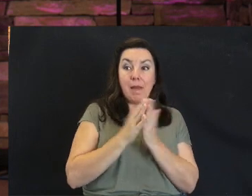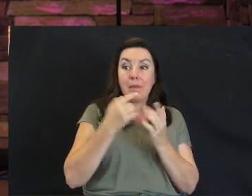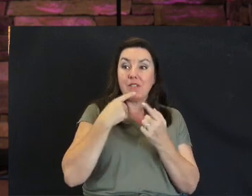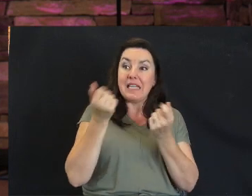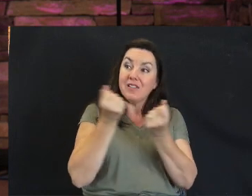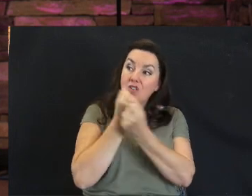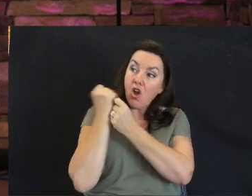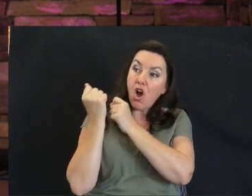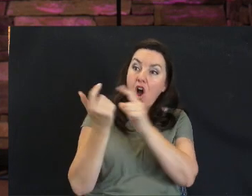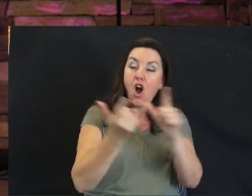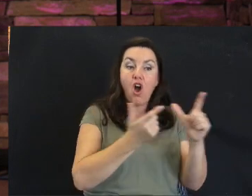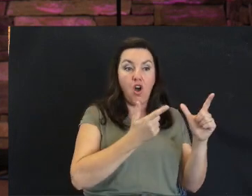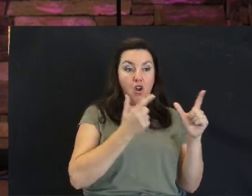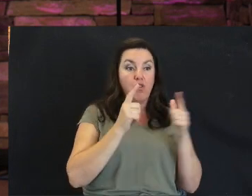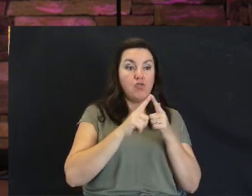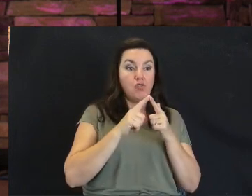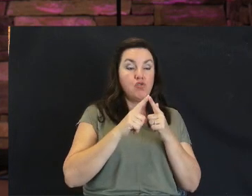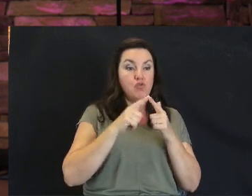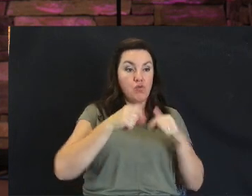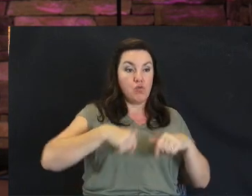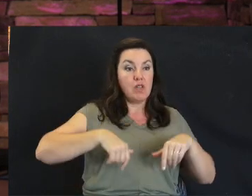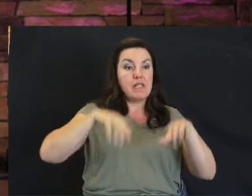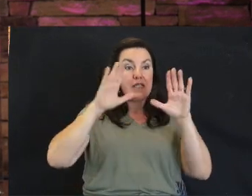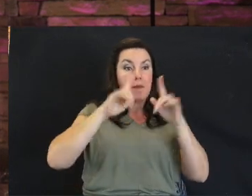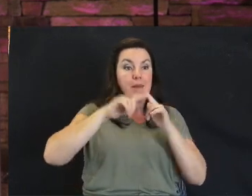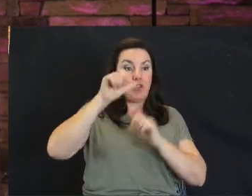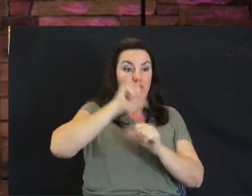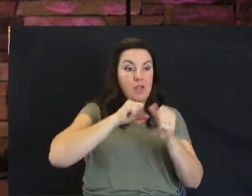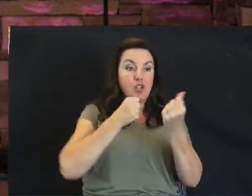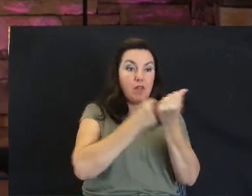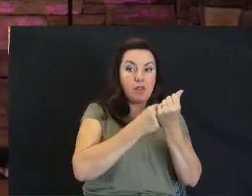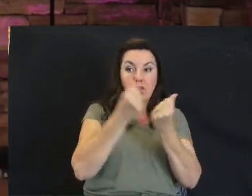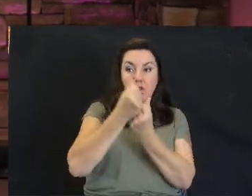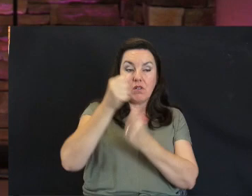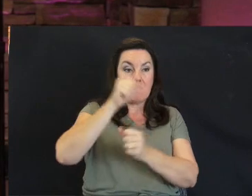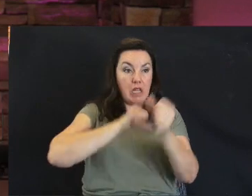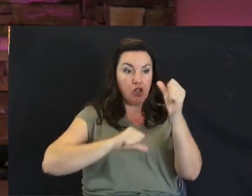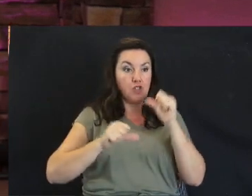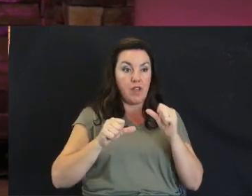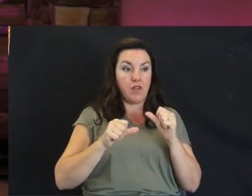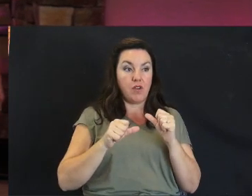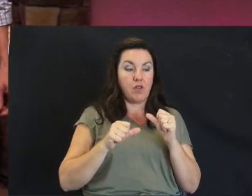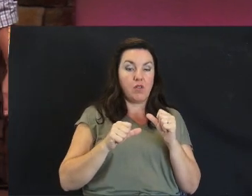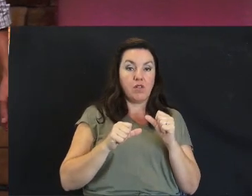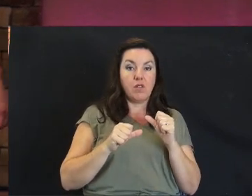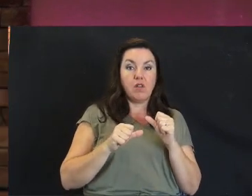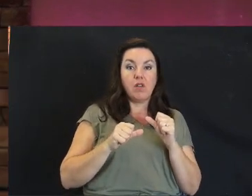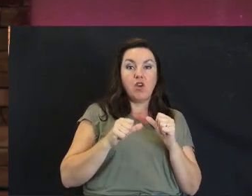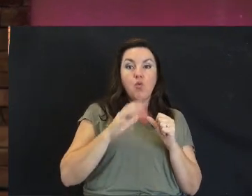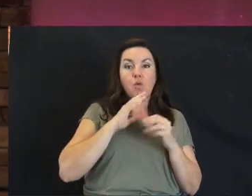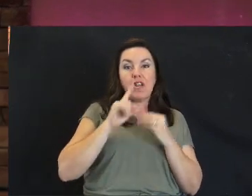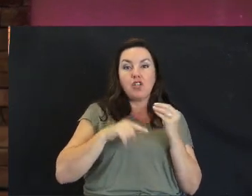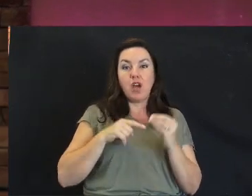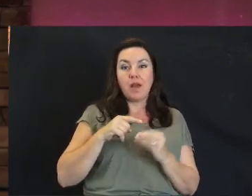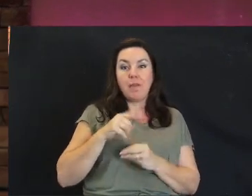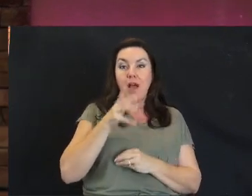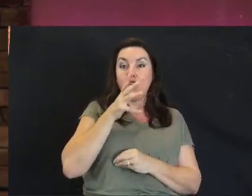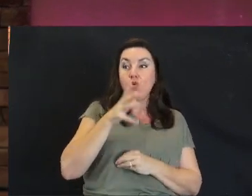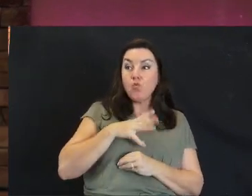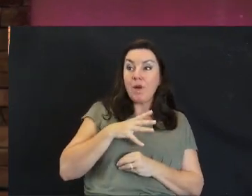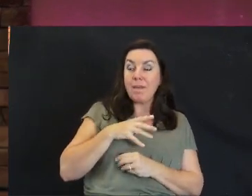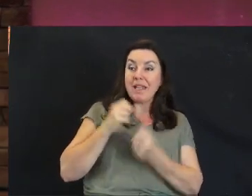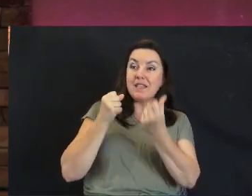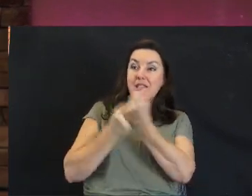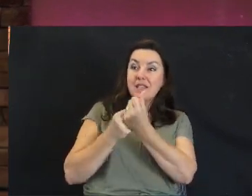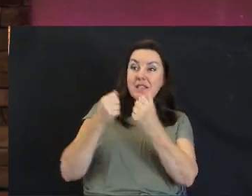As husband and wives But here's what's interesting Whenever I talk about Women submitting to men People get offended Women get